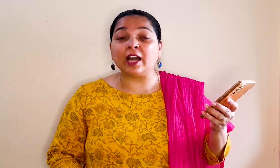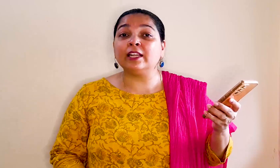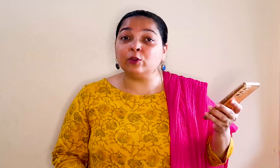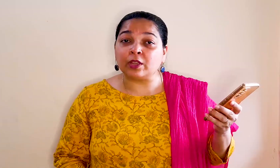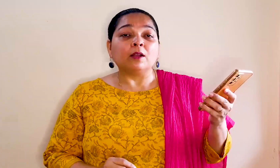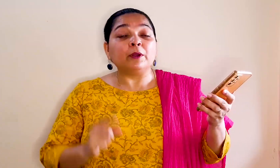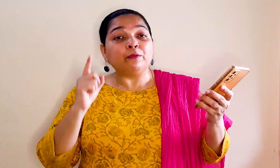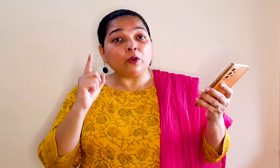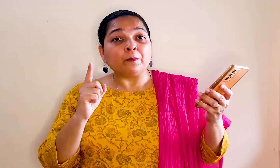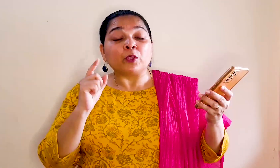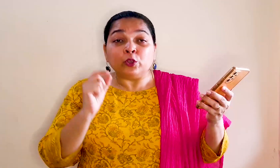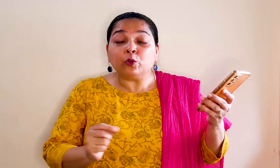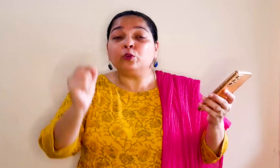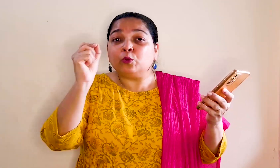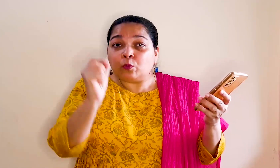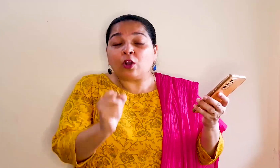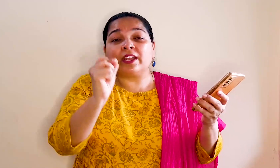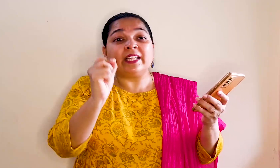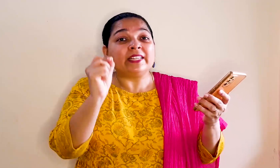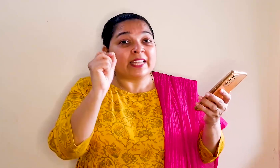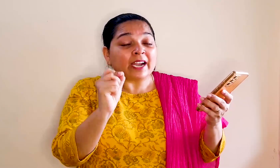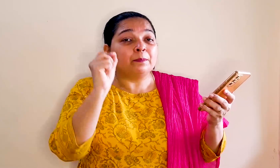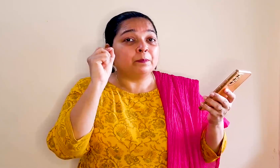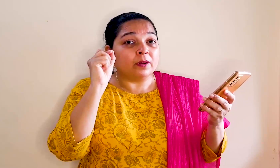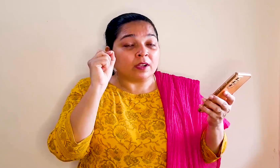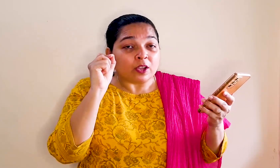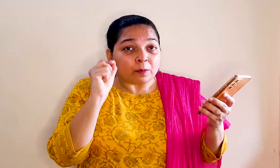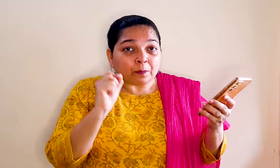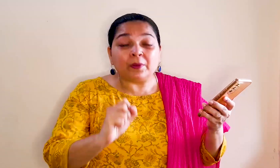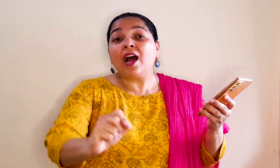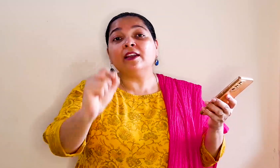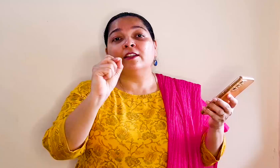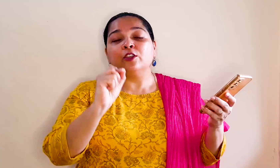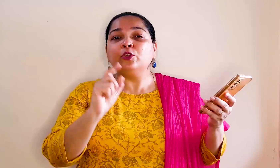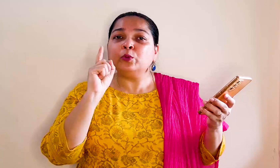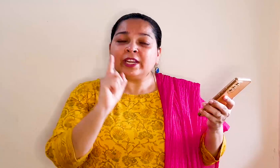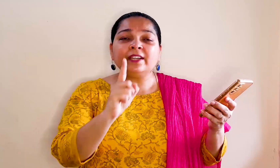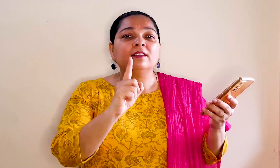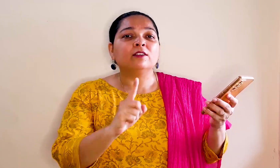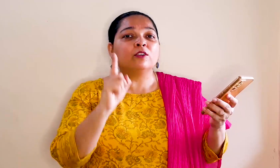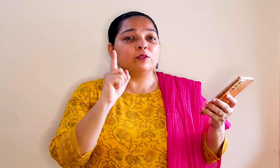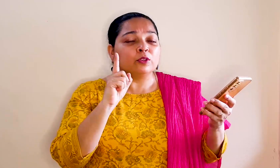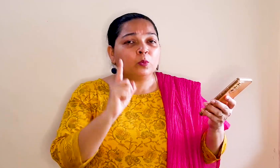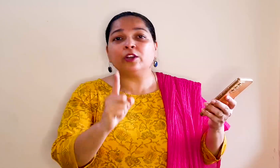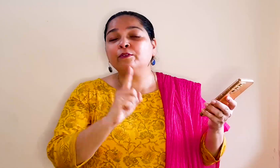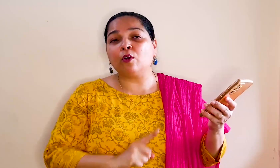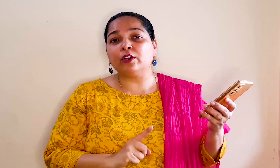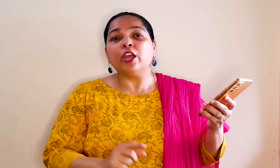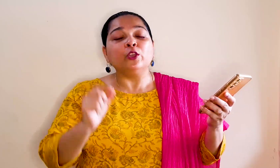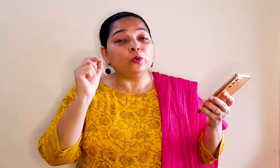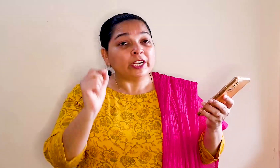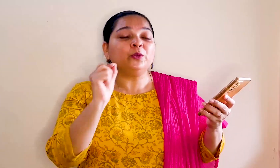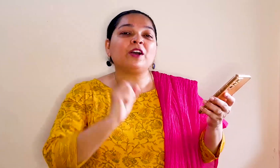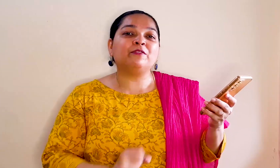you. Hallelujah. But for you to walk in that plan, you need the Word of